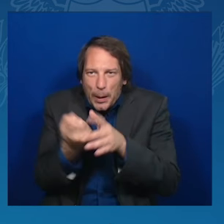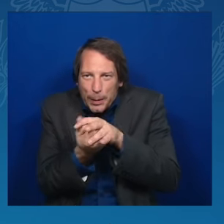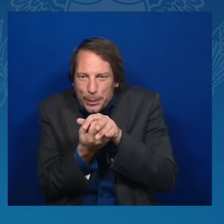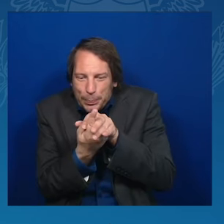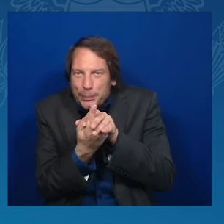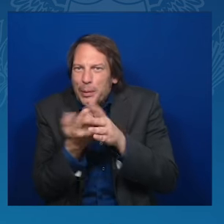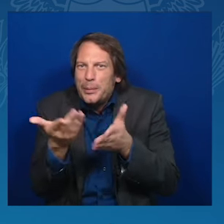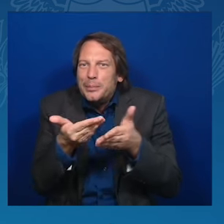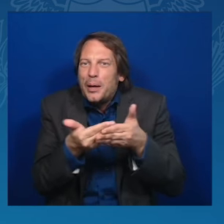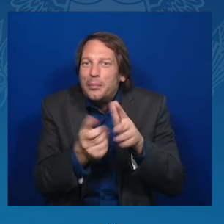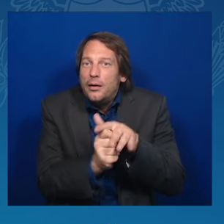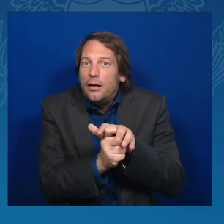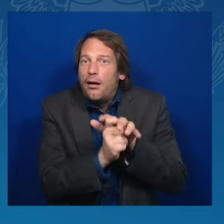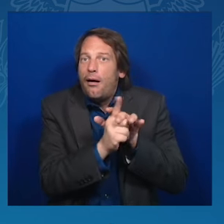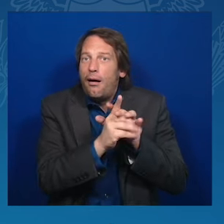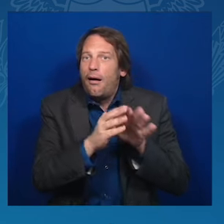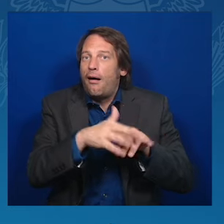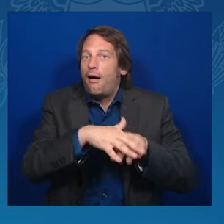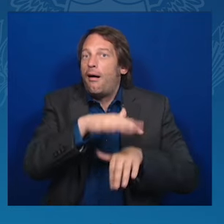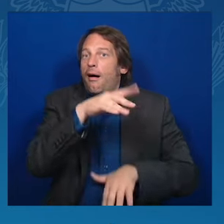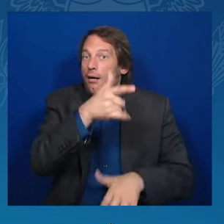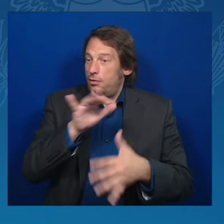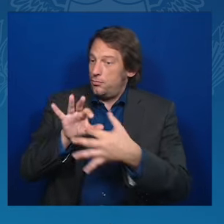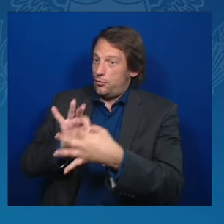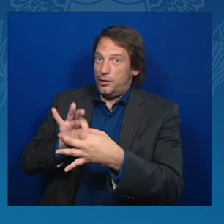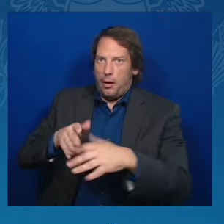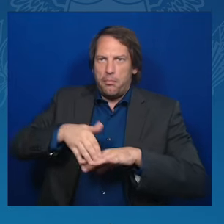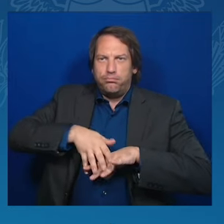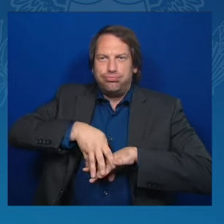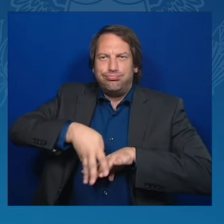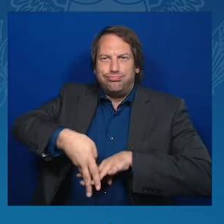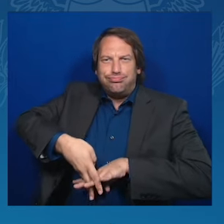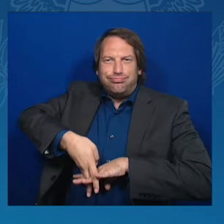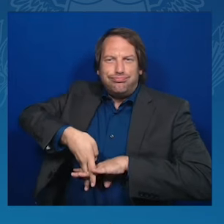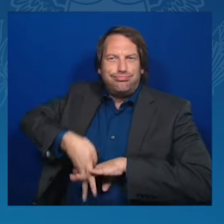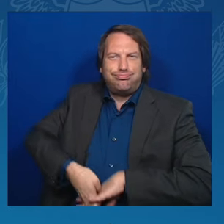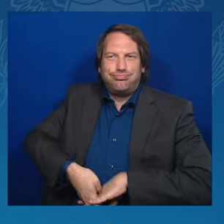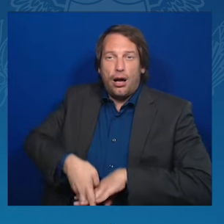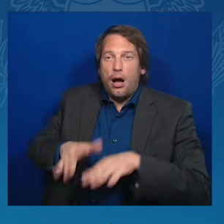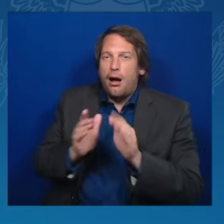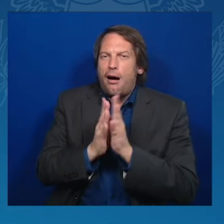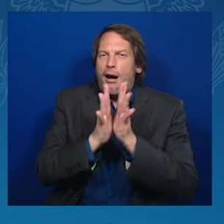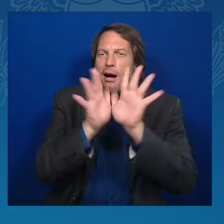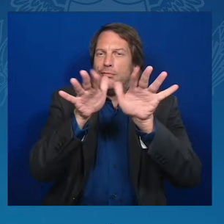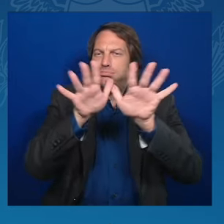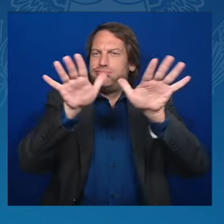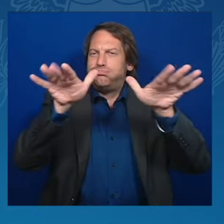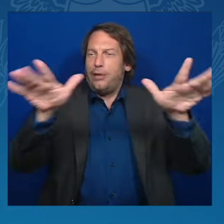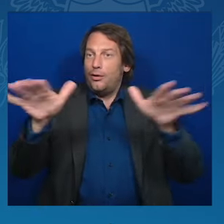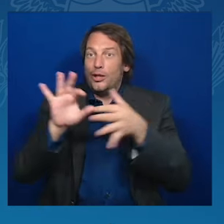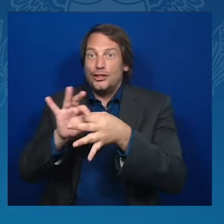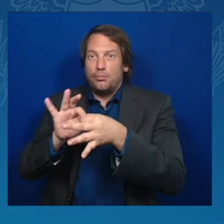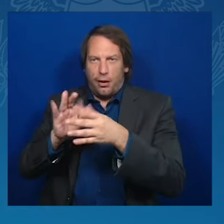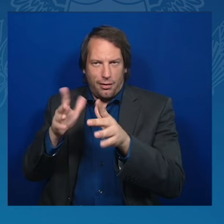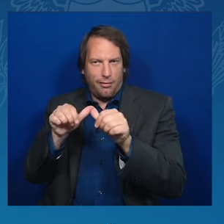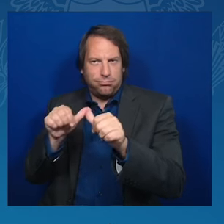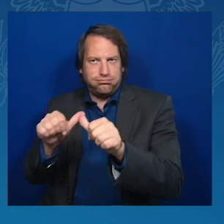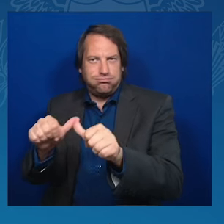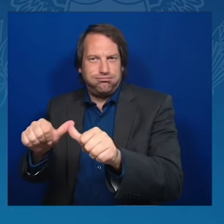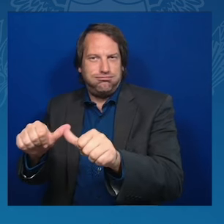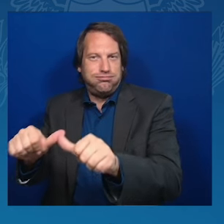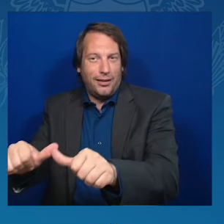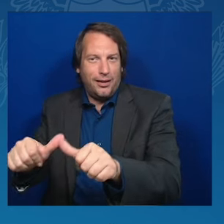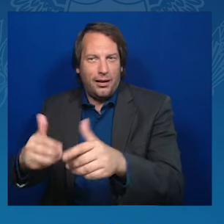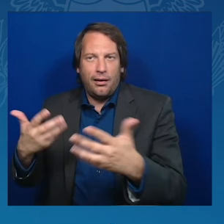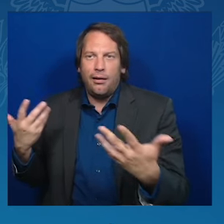were probably impossible to predict. In 1872, it was an American schoolteacher who introduced baseball to Japan. He